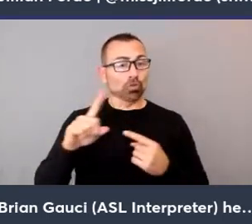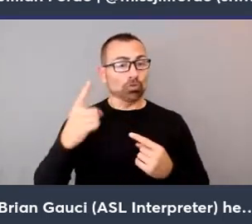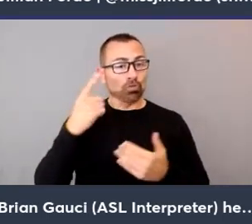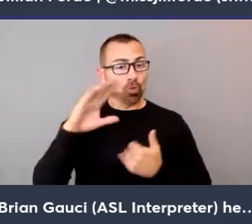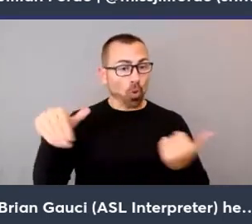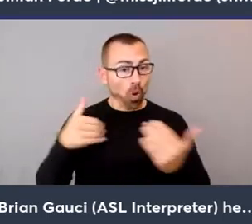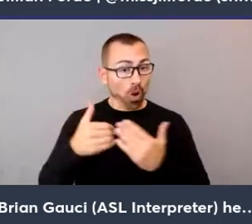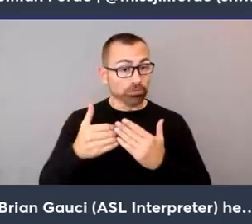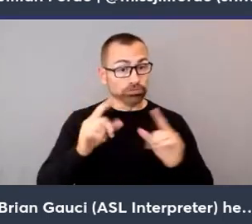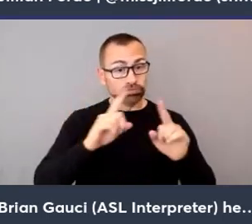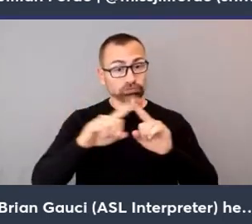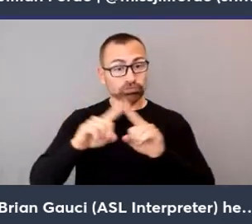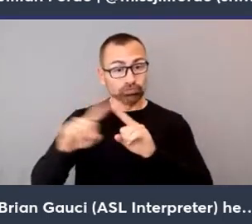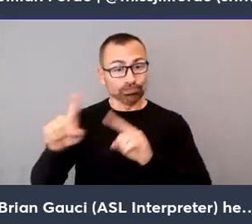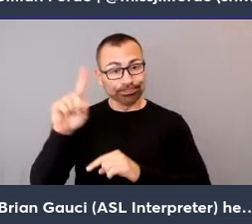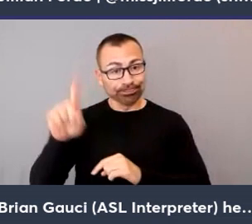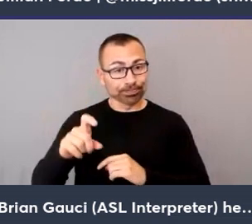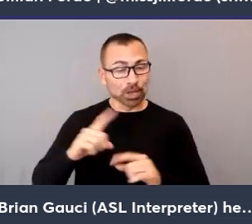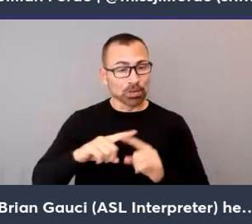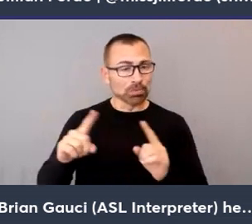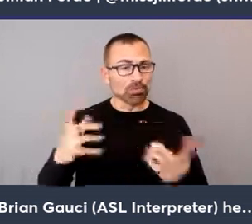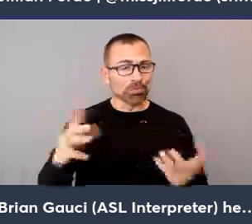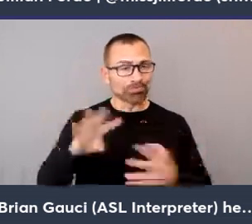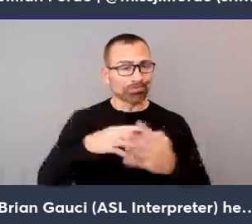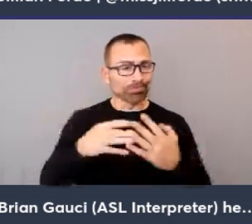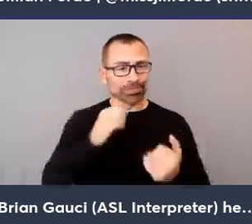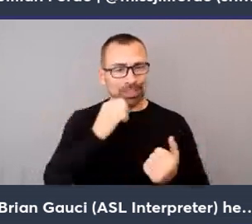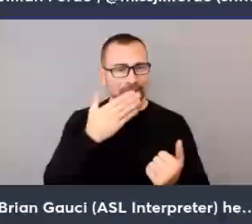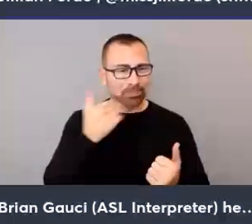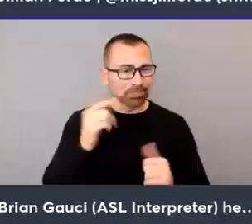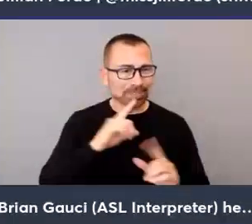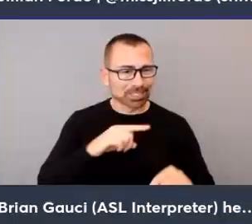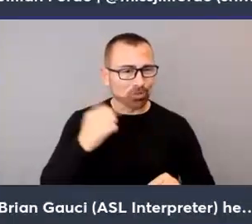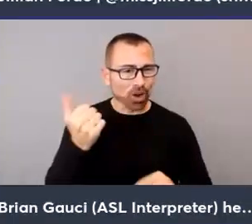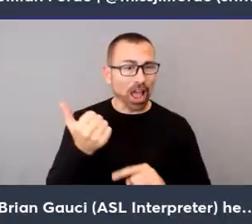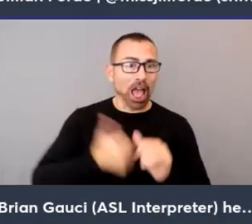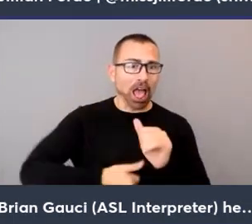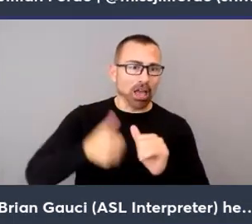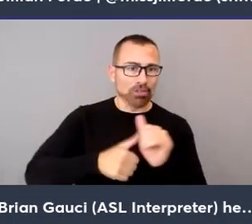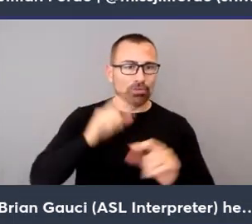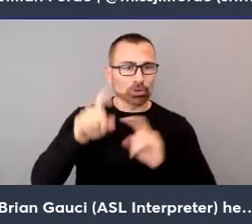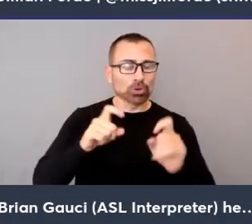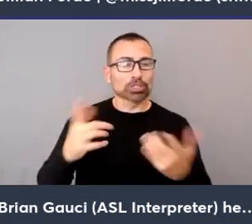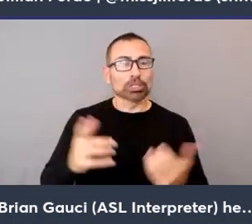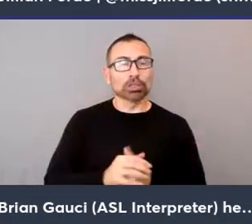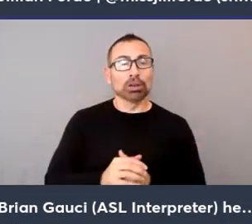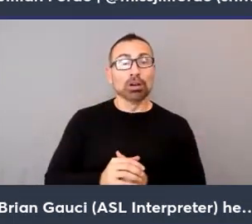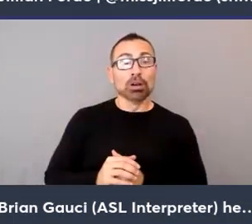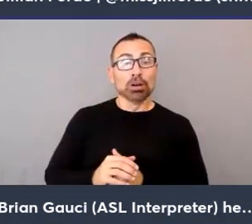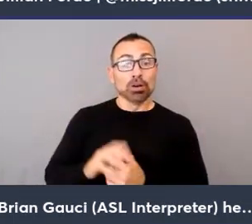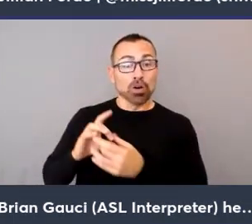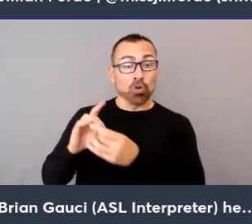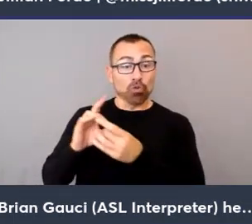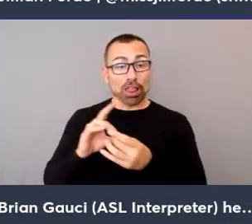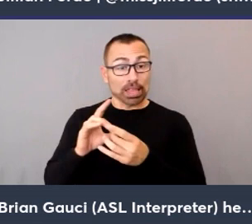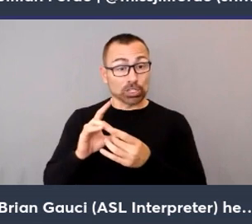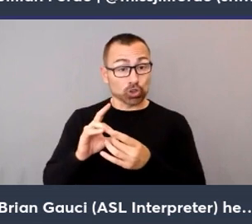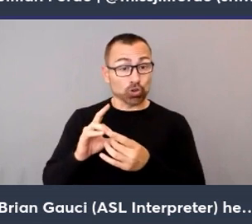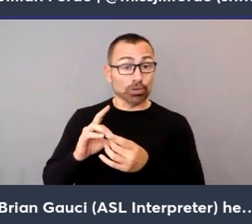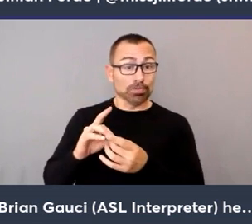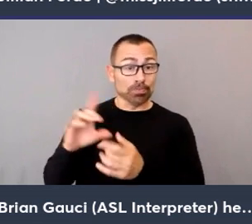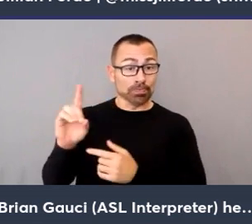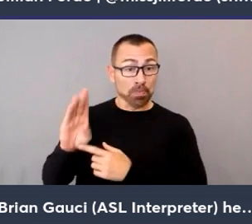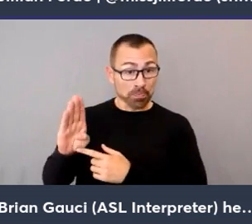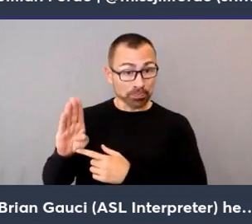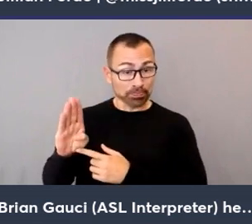I mean, graphs are not the best answer for every sort of question. Relational databases answer those sorts of set questions very,